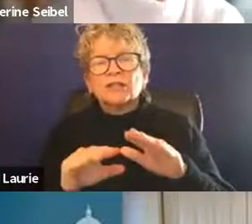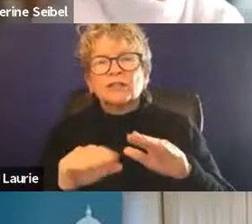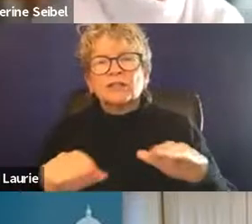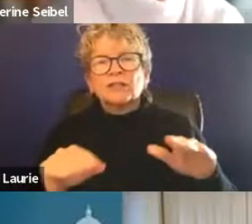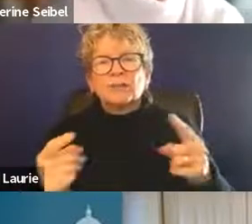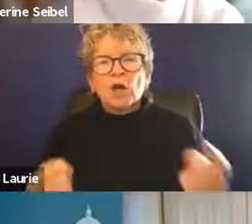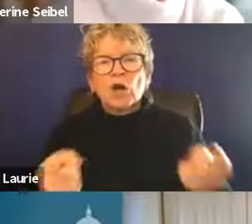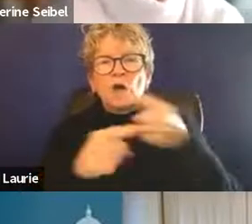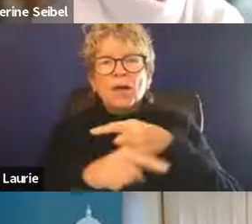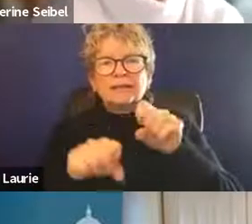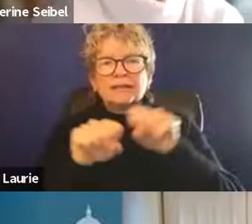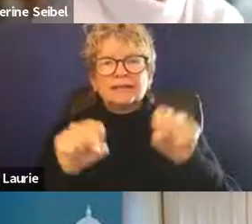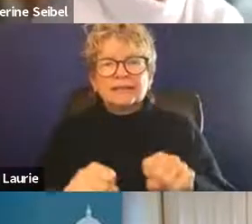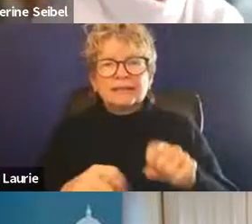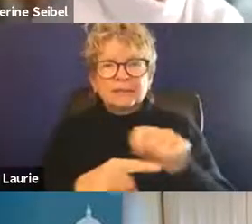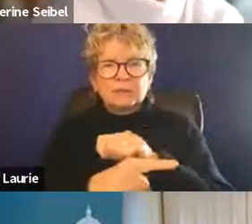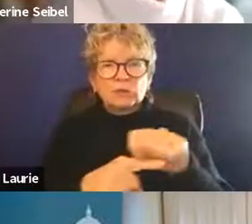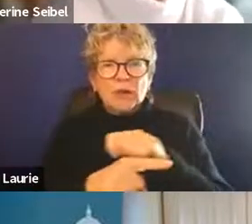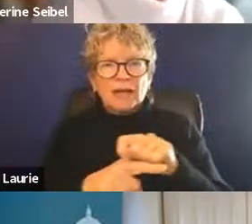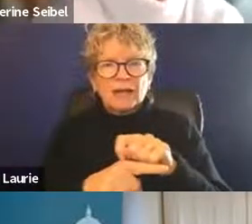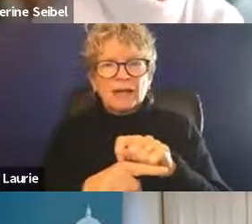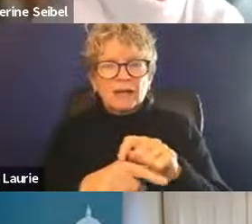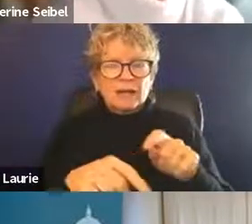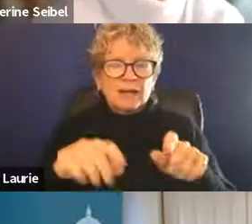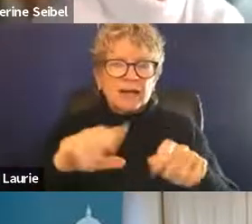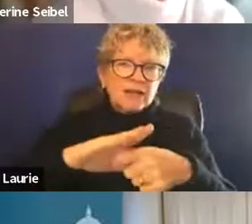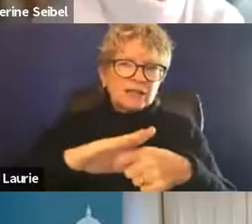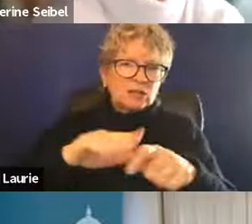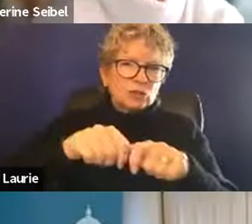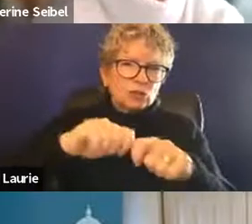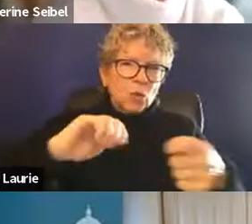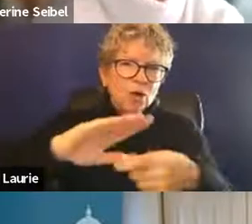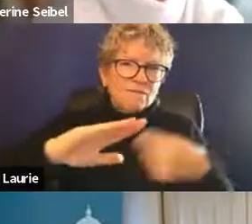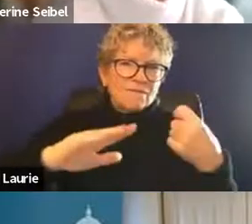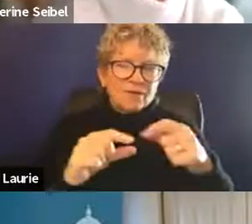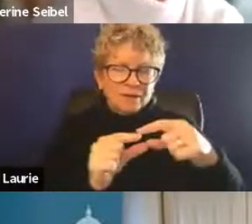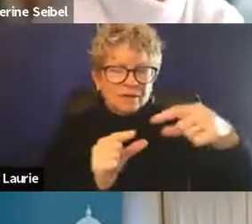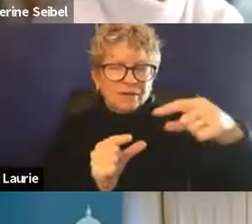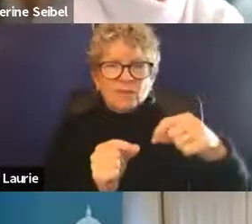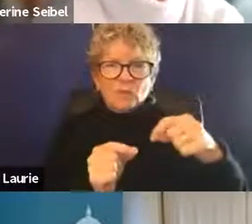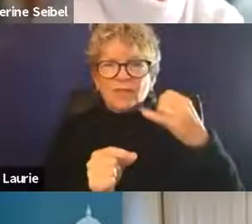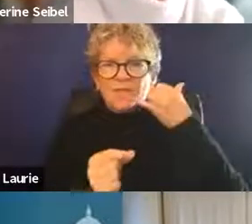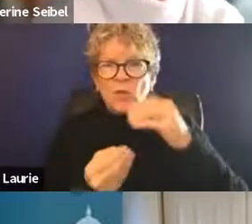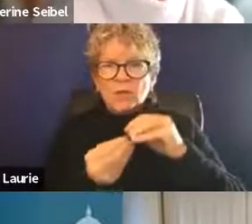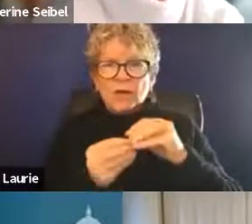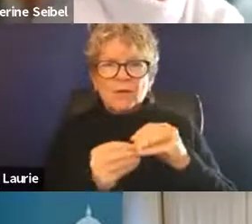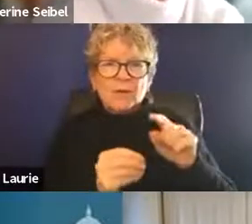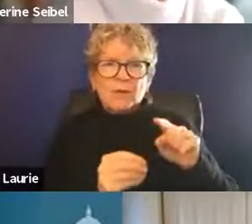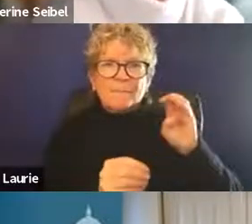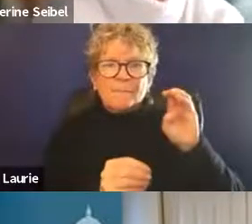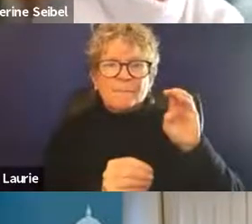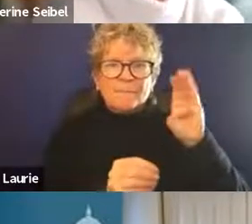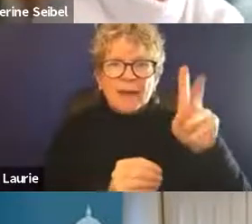cross-agency systems training. And I tore off the piece of paper that had the phone number on it. And I went home and I went out and I